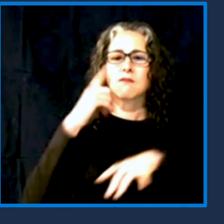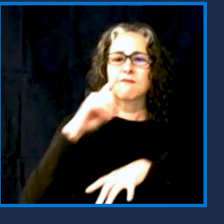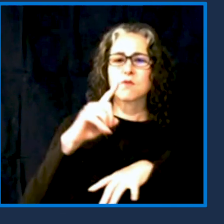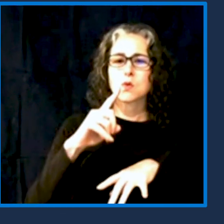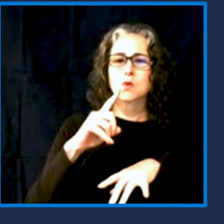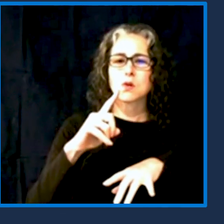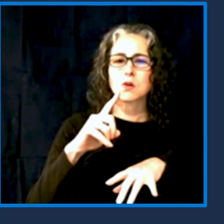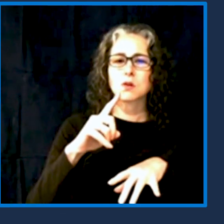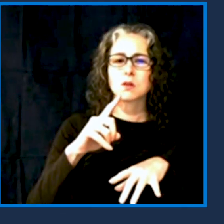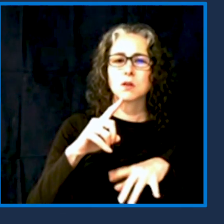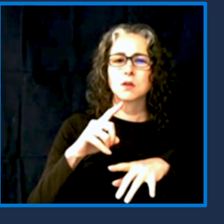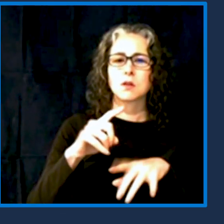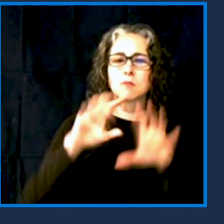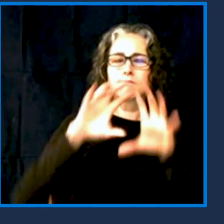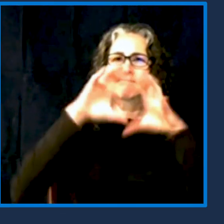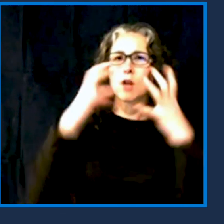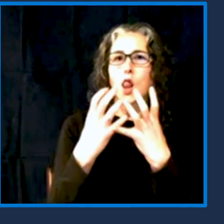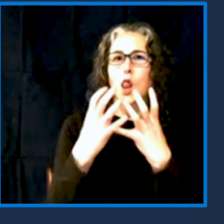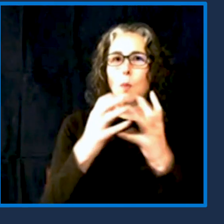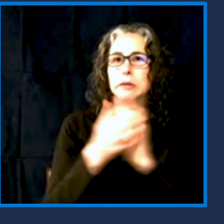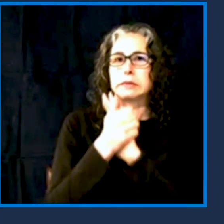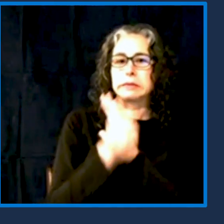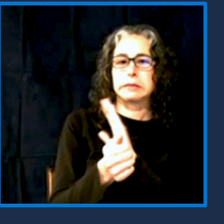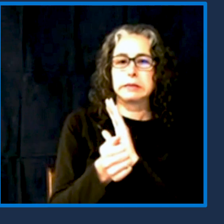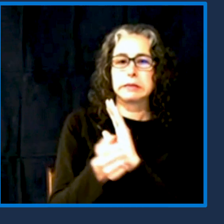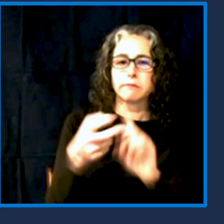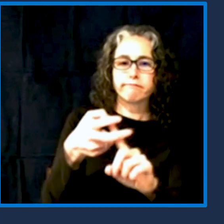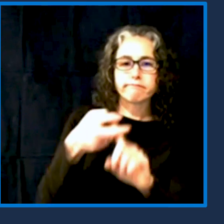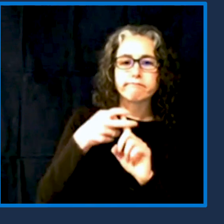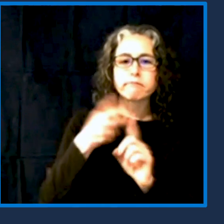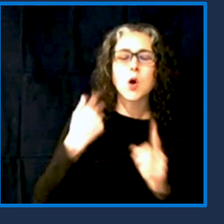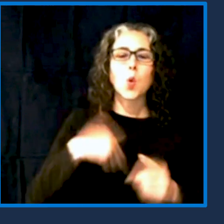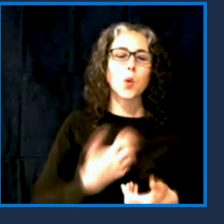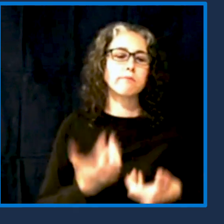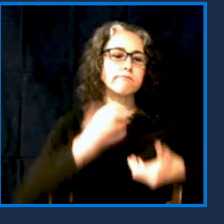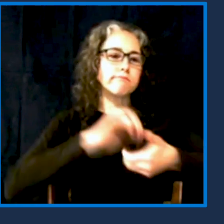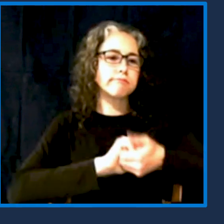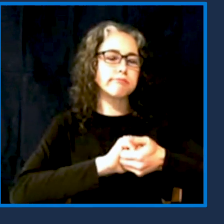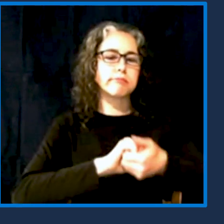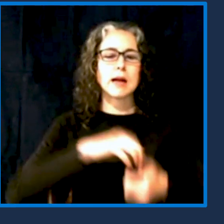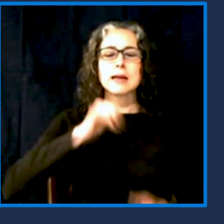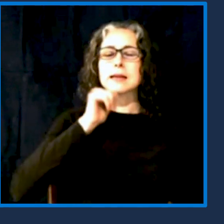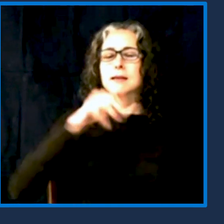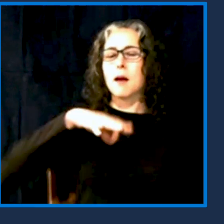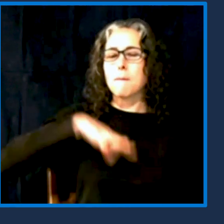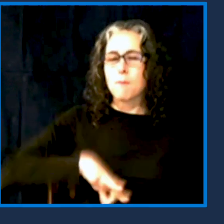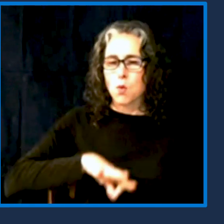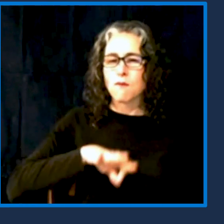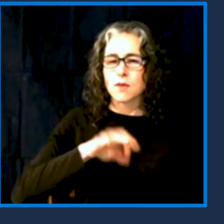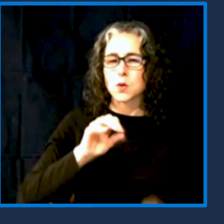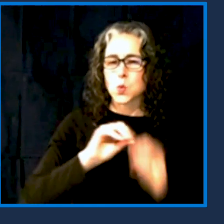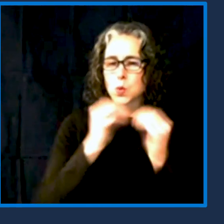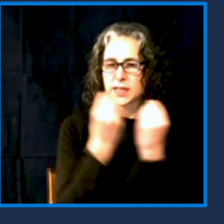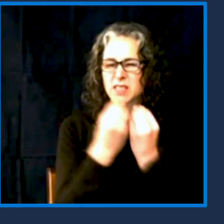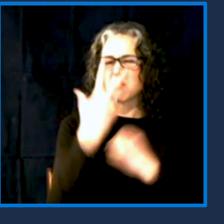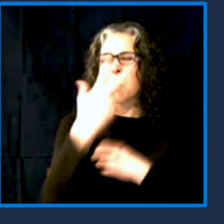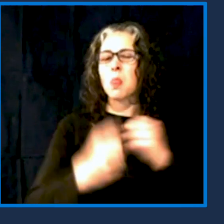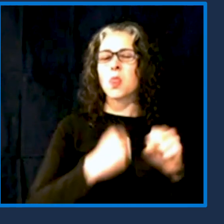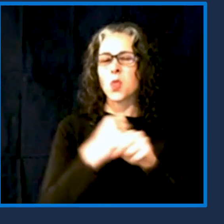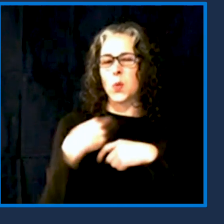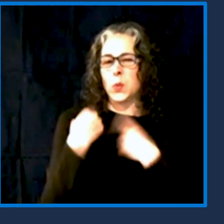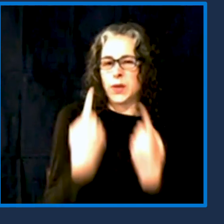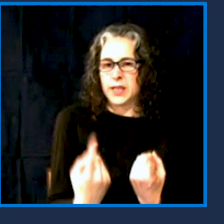active efforts is our work with a local nonprofit organization since about 3 years now. And that